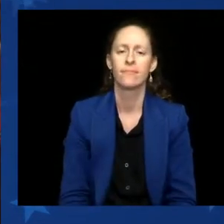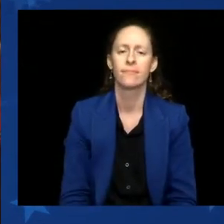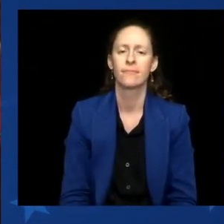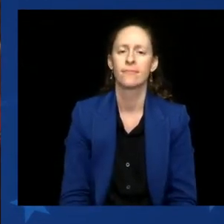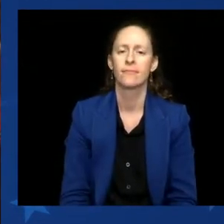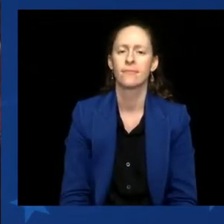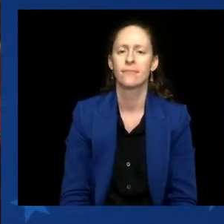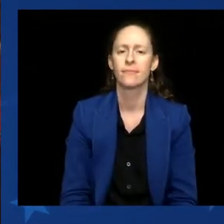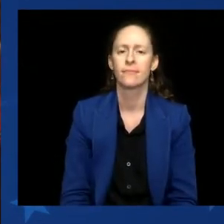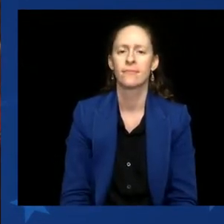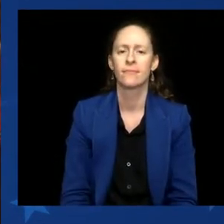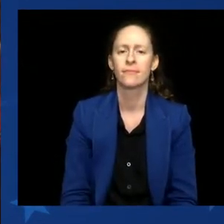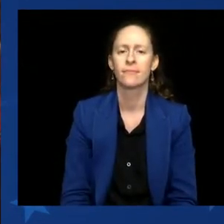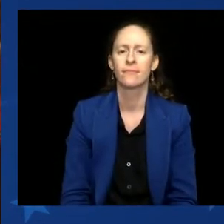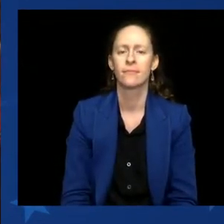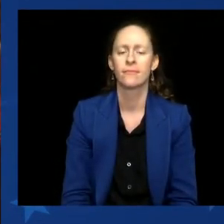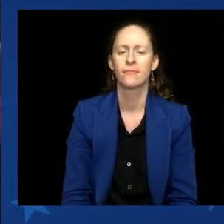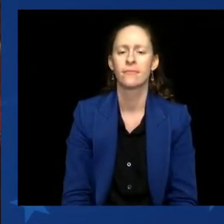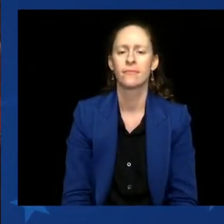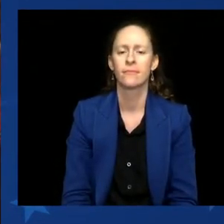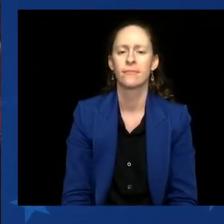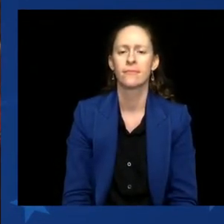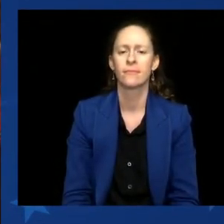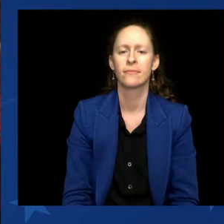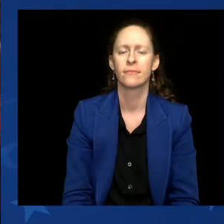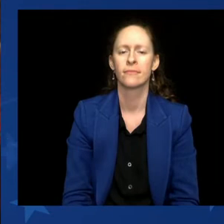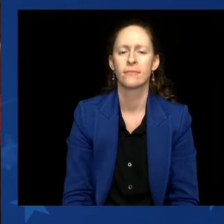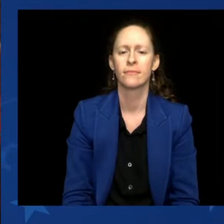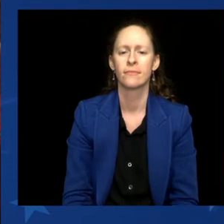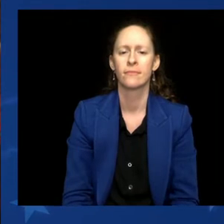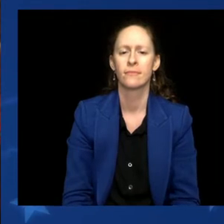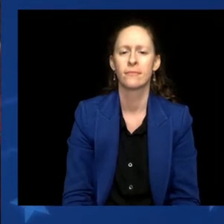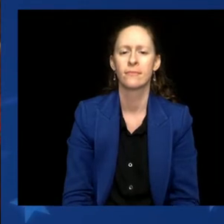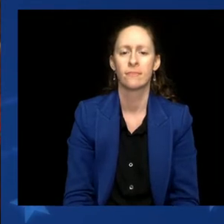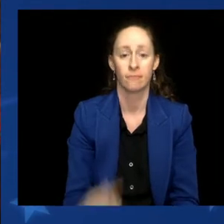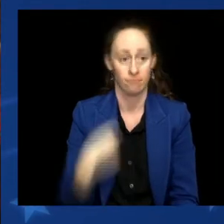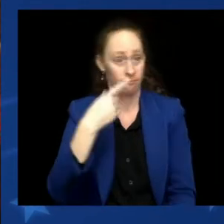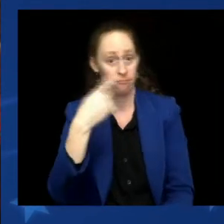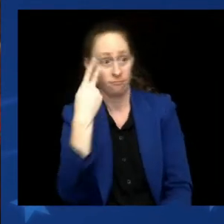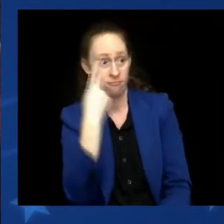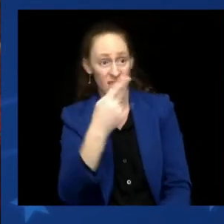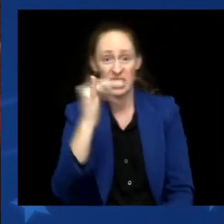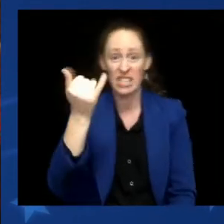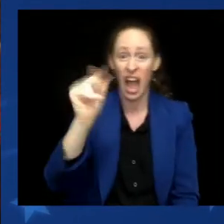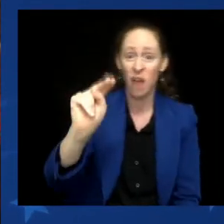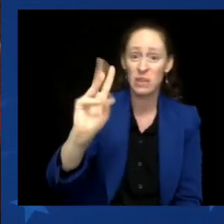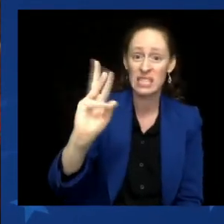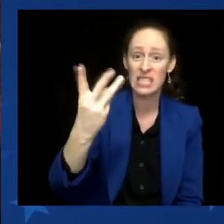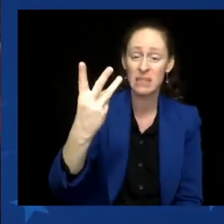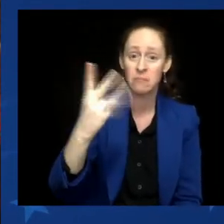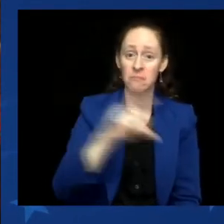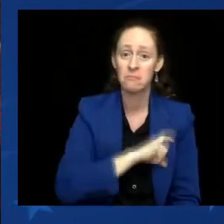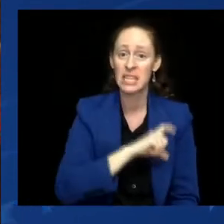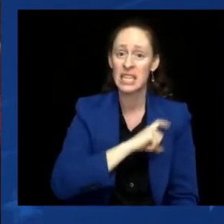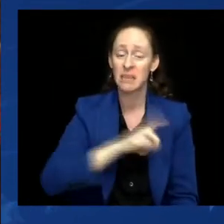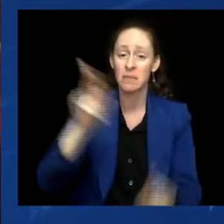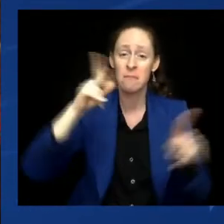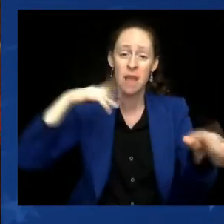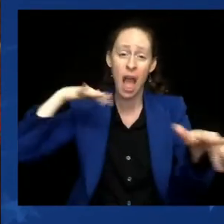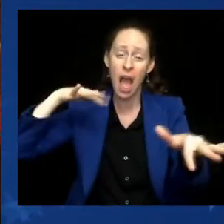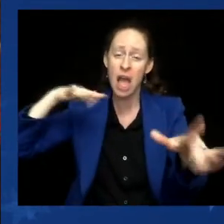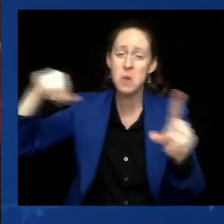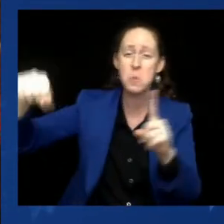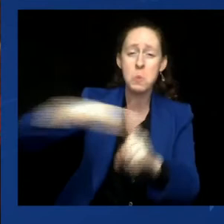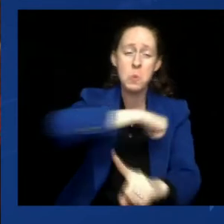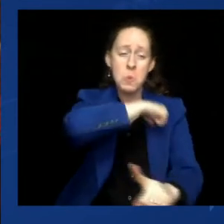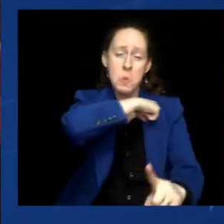We saw law enforcement brutally attacked on January 6th. We've seen election officials, poll workers, many of them volunteers of both